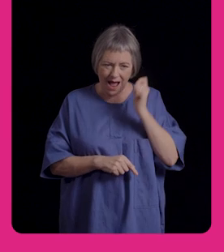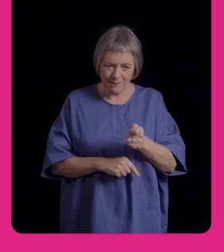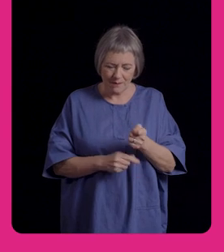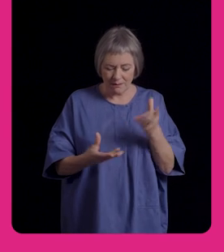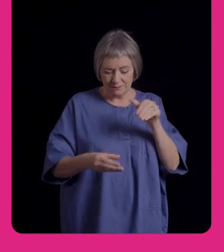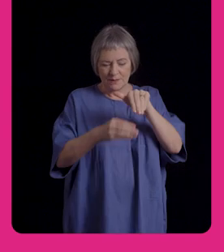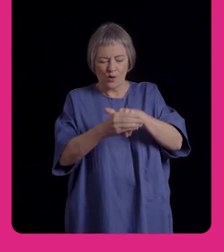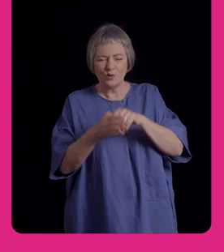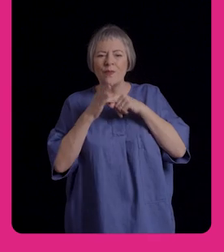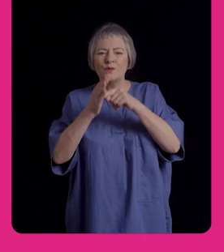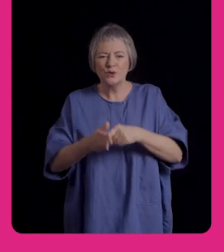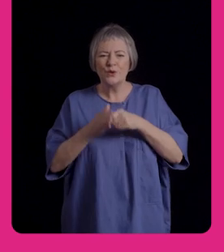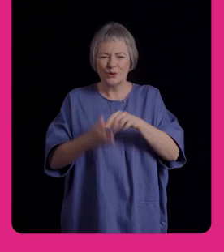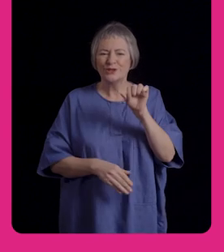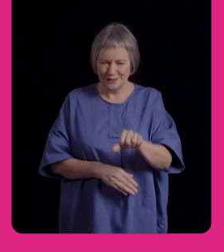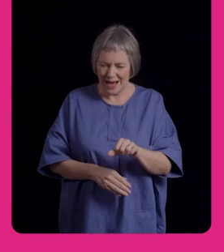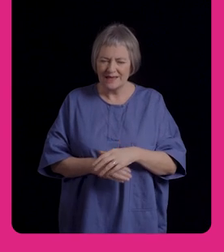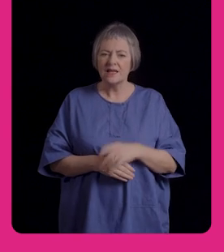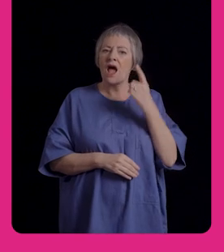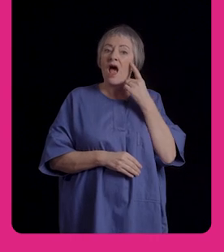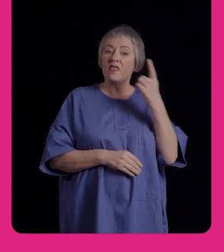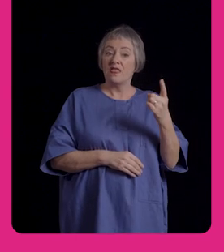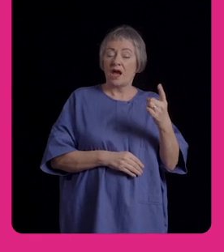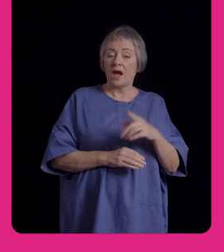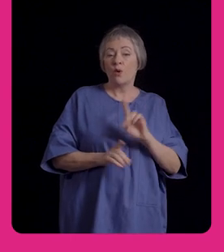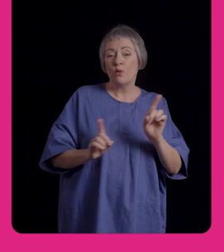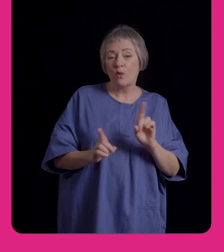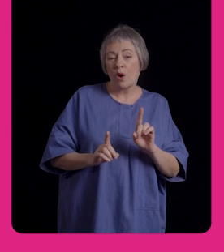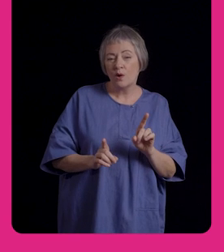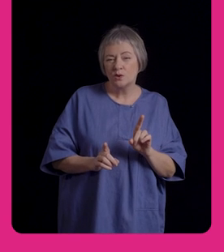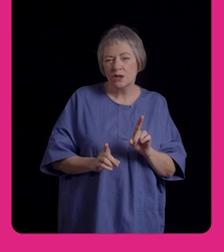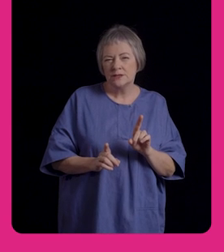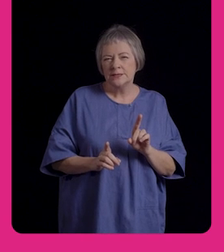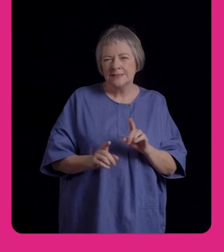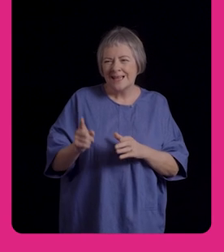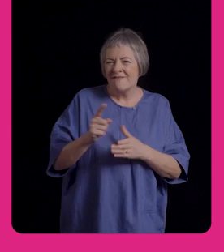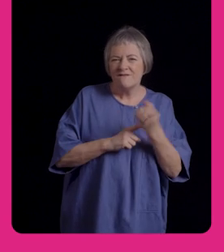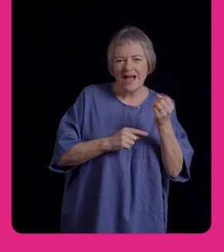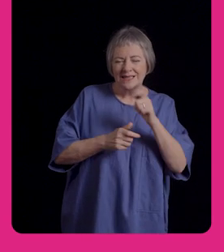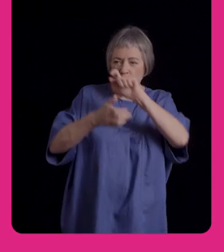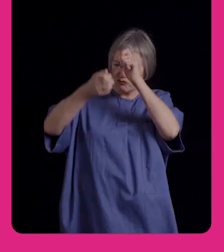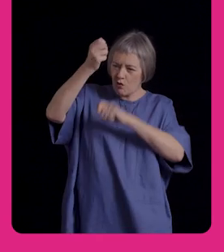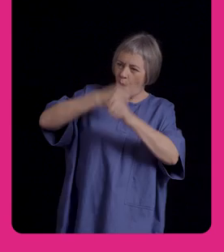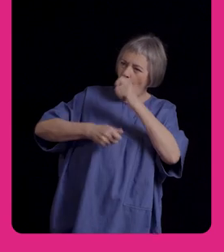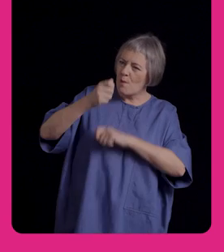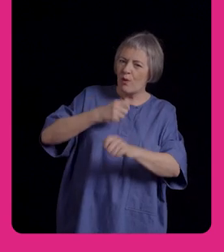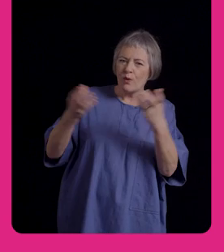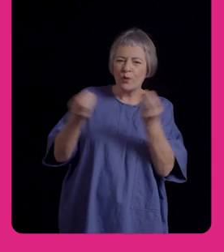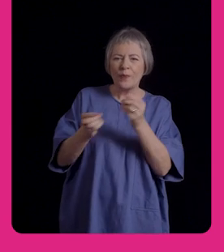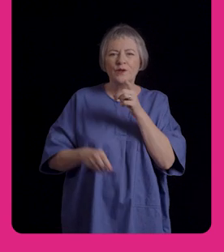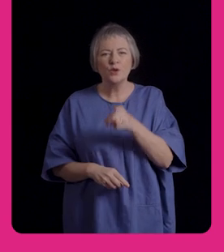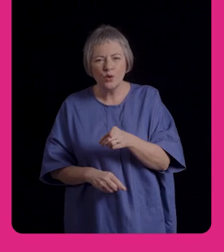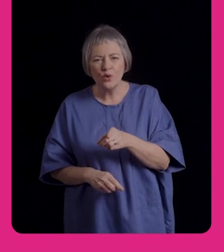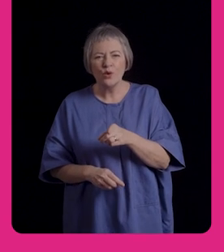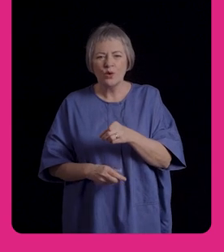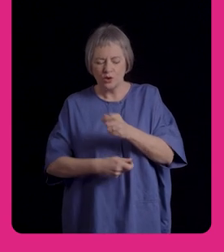and stuff. I think that Whistler can find like rope. If you want to take rope with you,